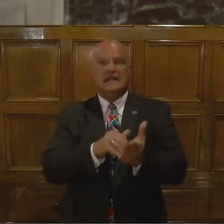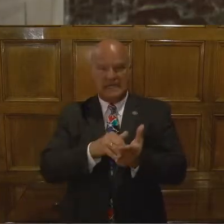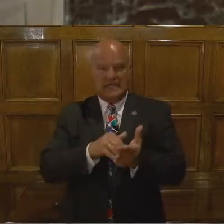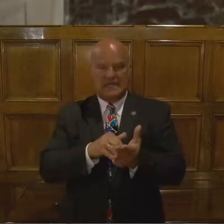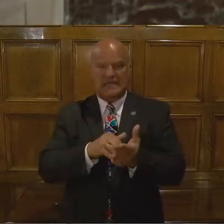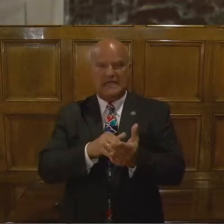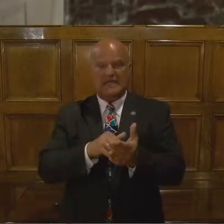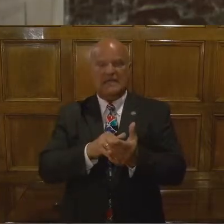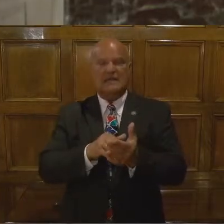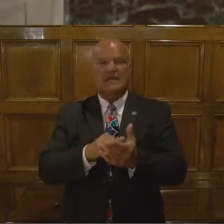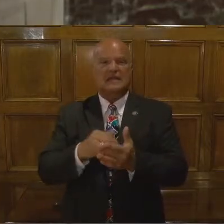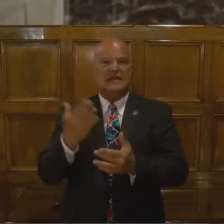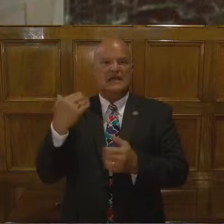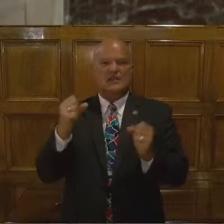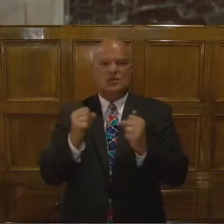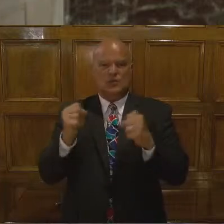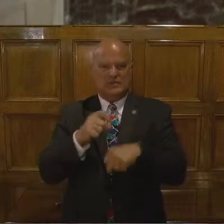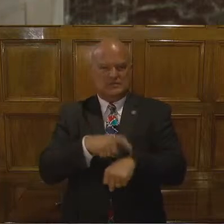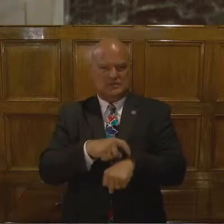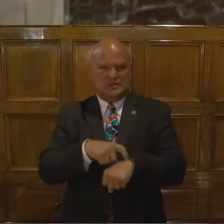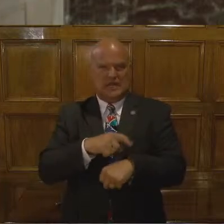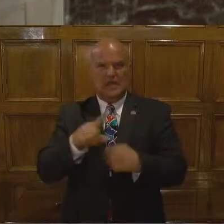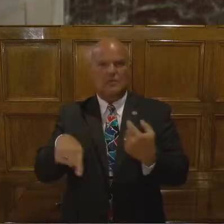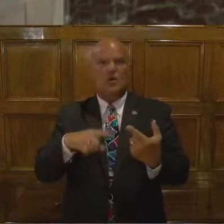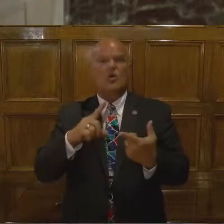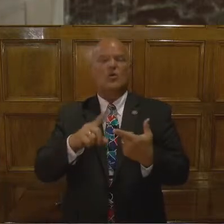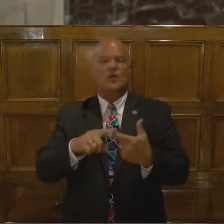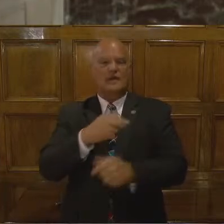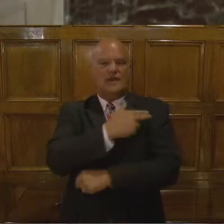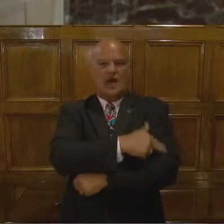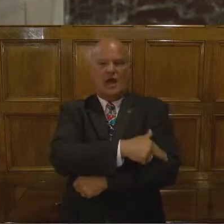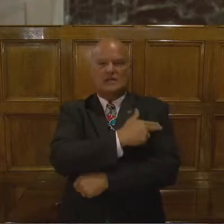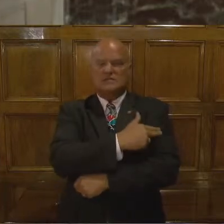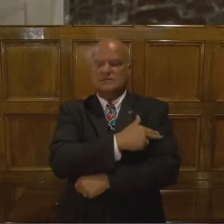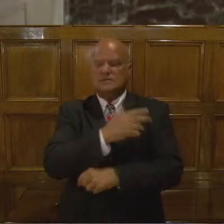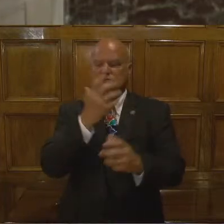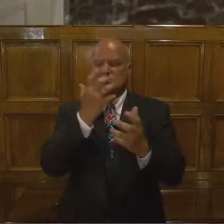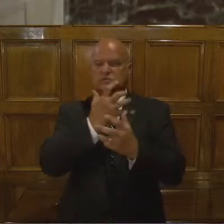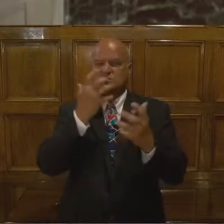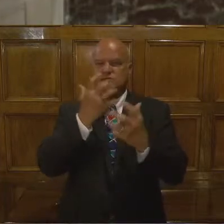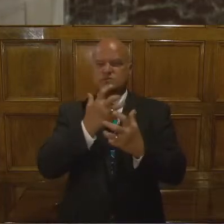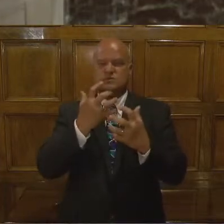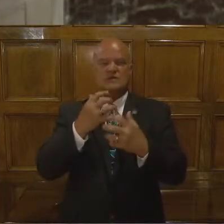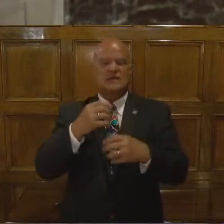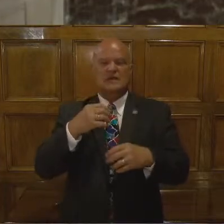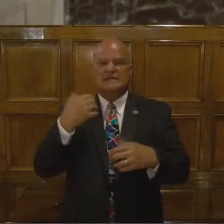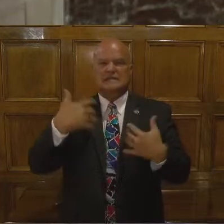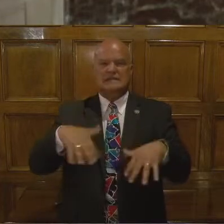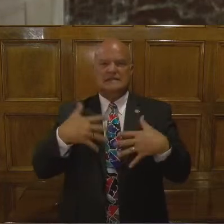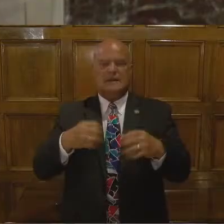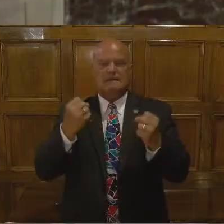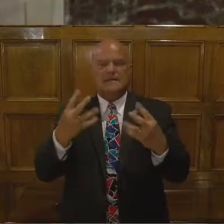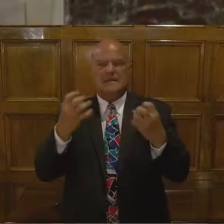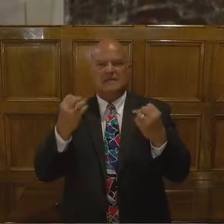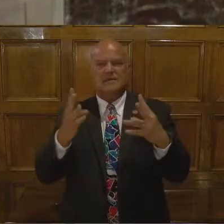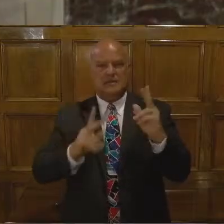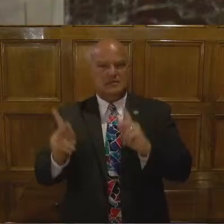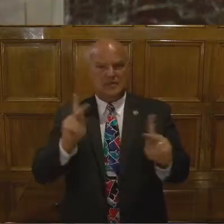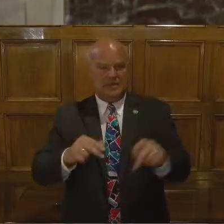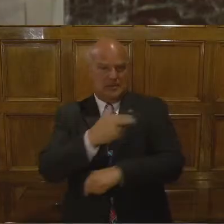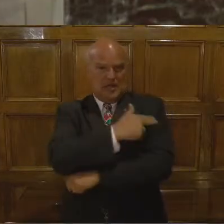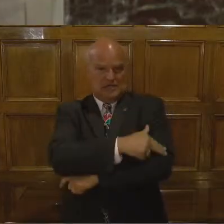were in over the winter when the ability of hospitals to provide care for all comers was severely compromised.